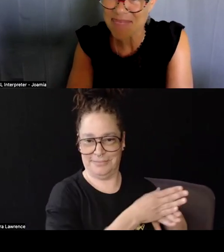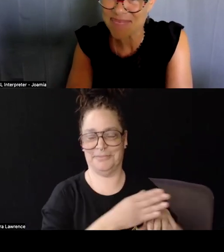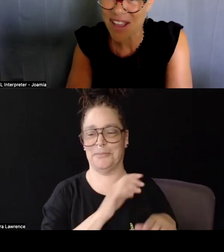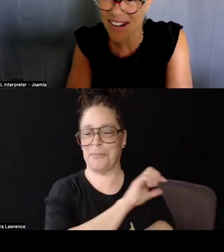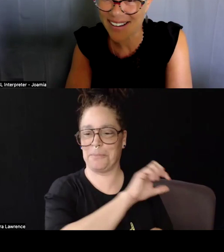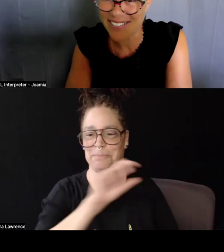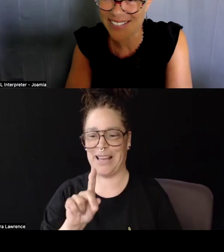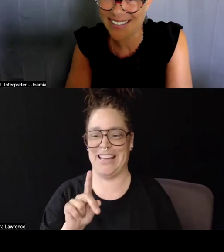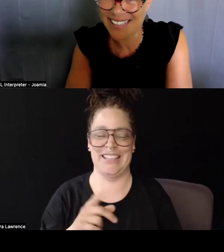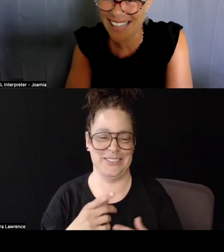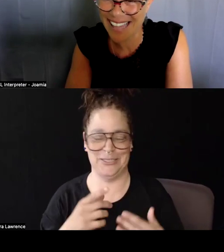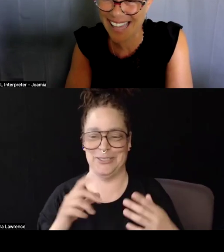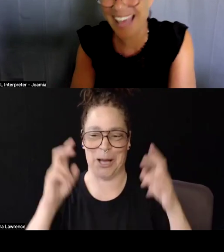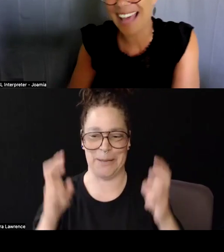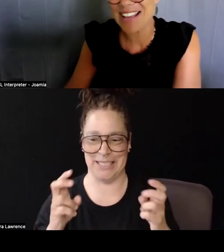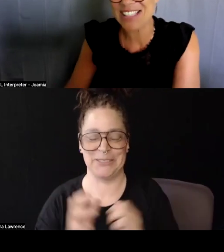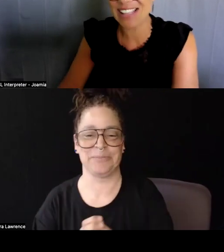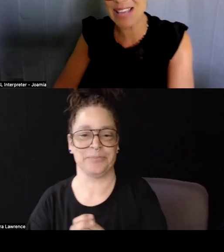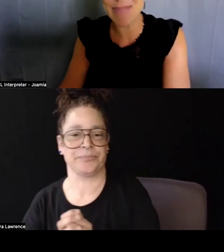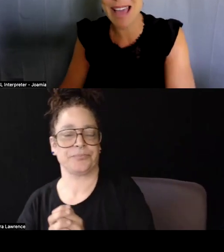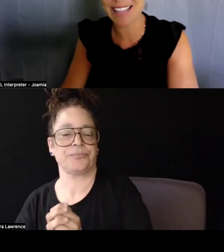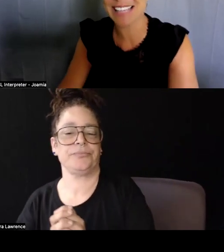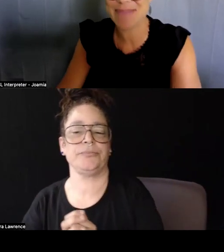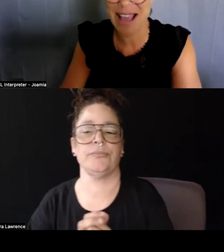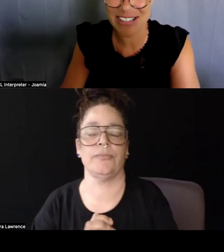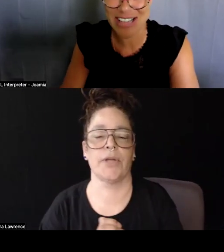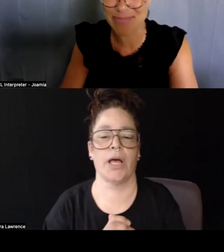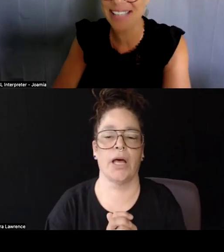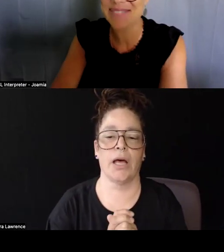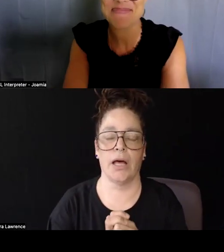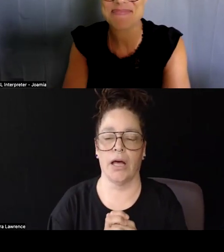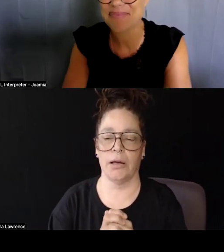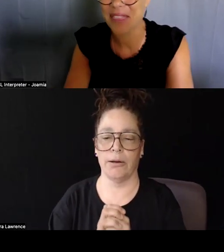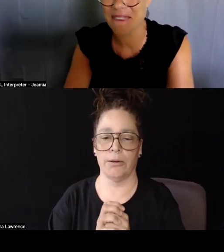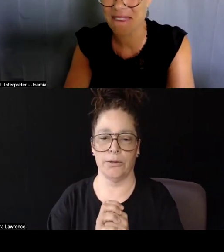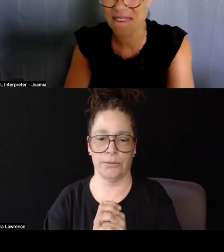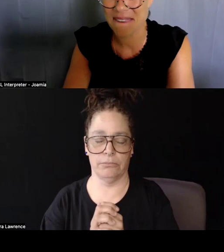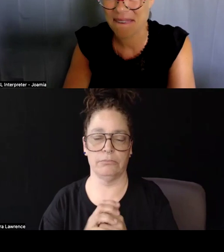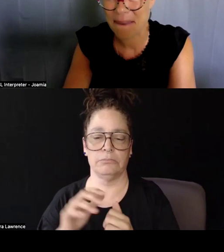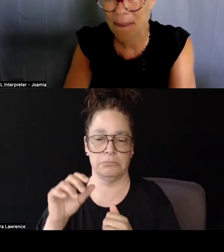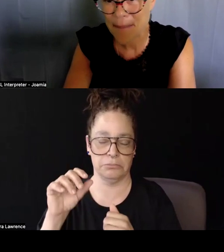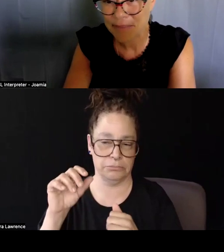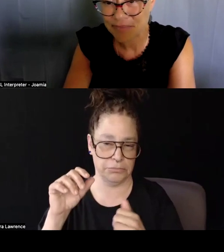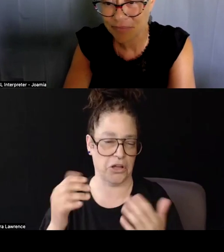Okay, all right. So let me get back on topic.